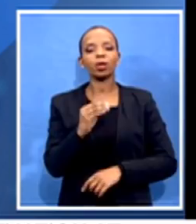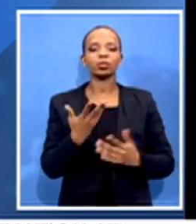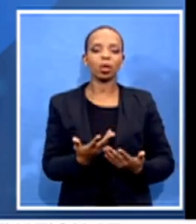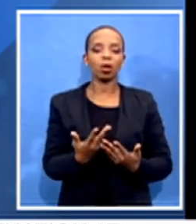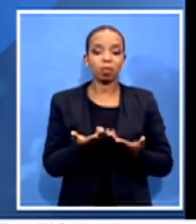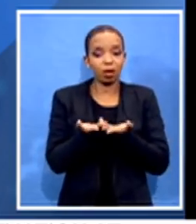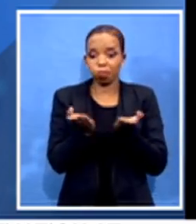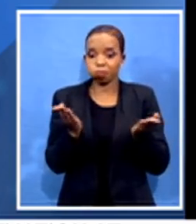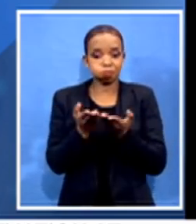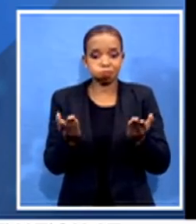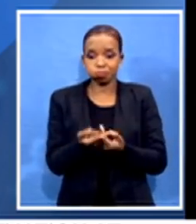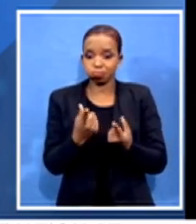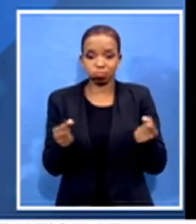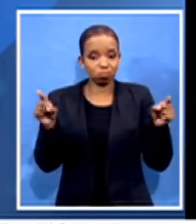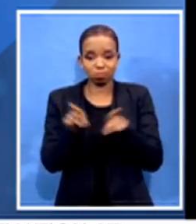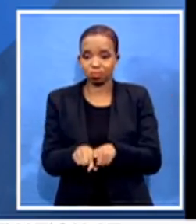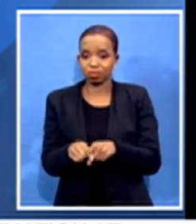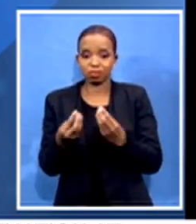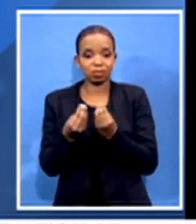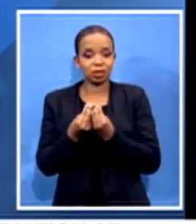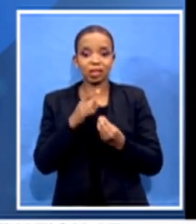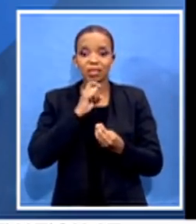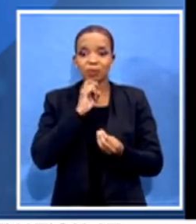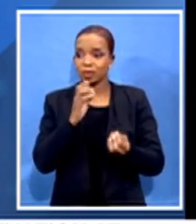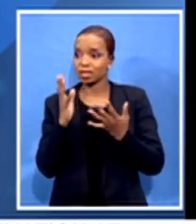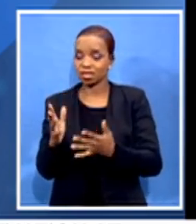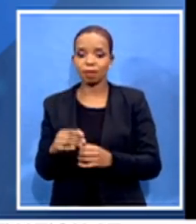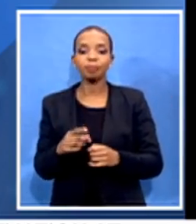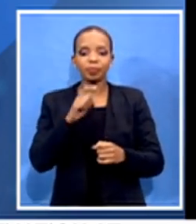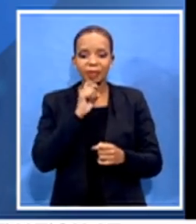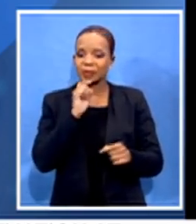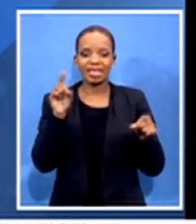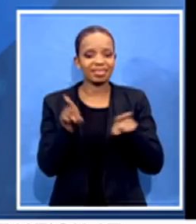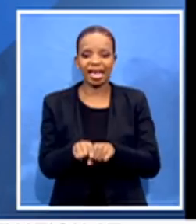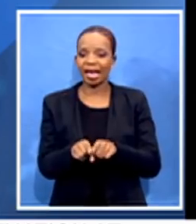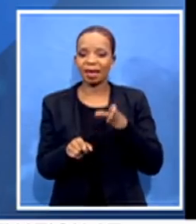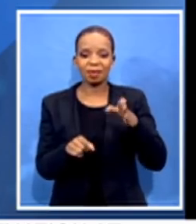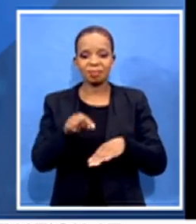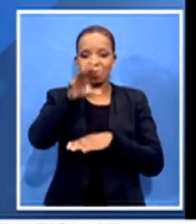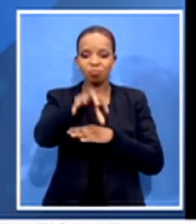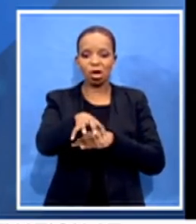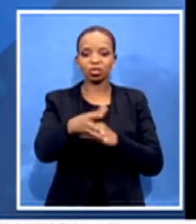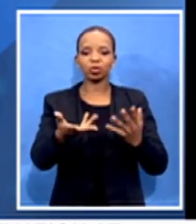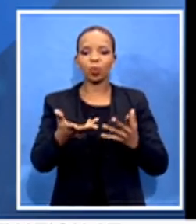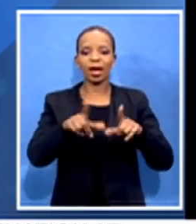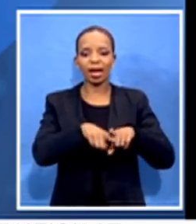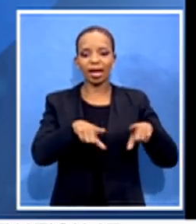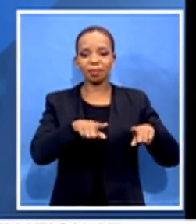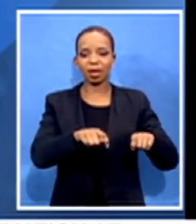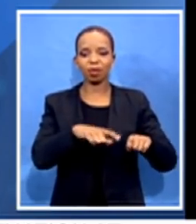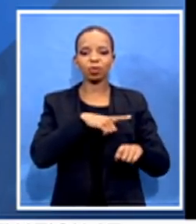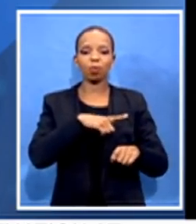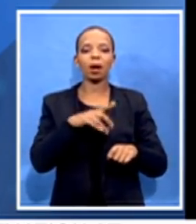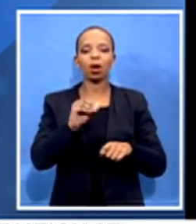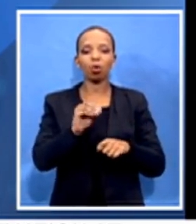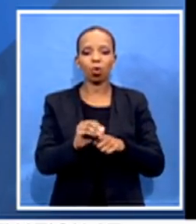they are doing this the same modus operandi they used here. They used at our Cape Town branch. Because we have a mountain that we